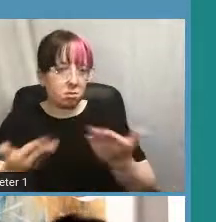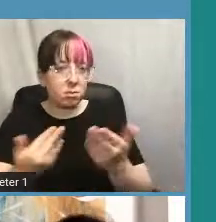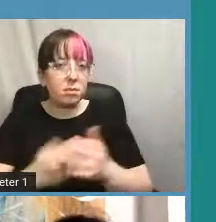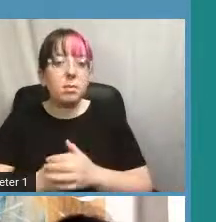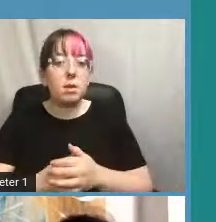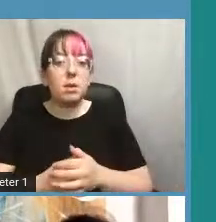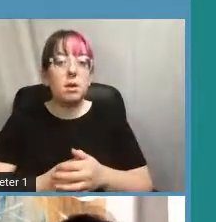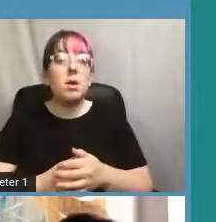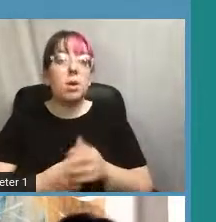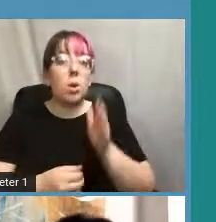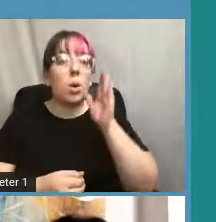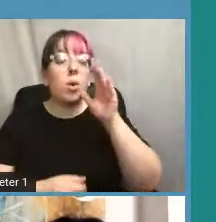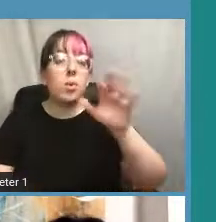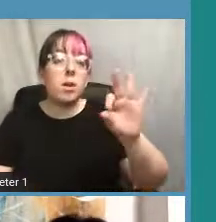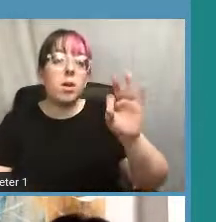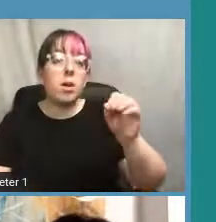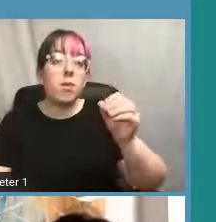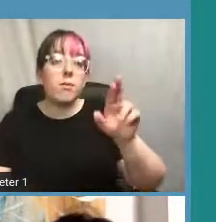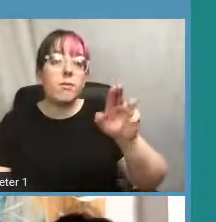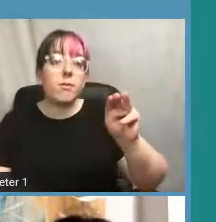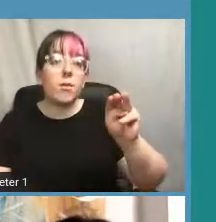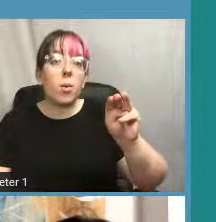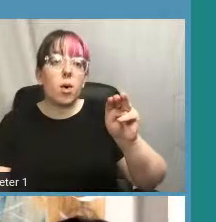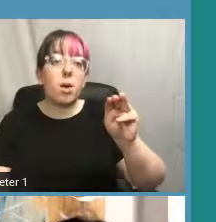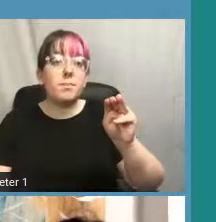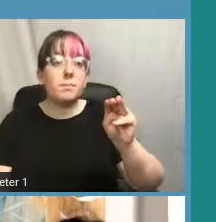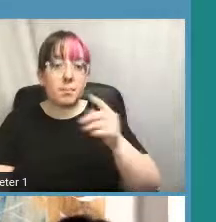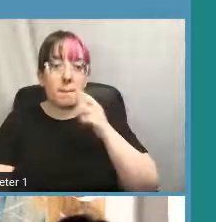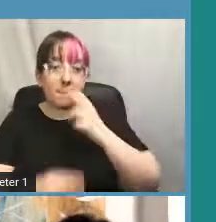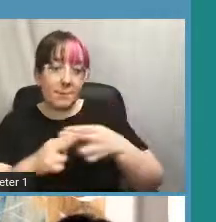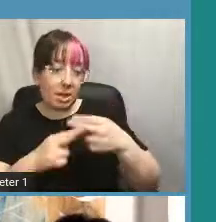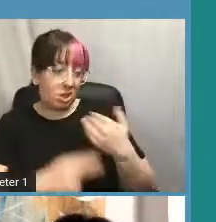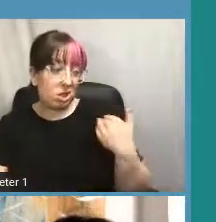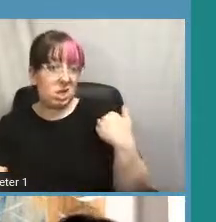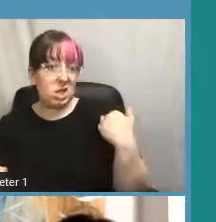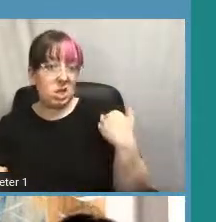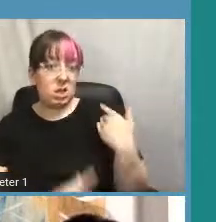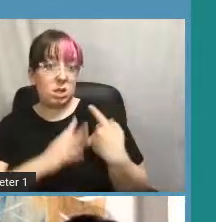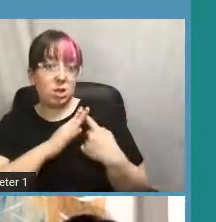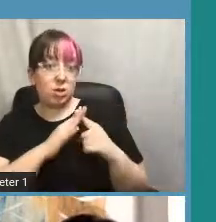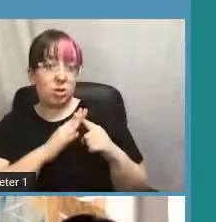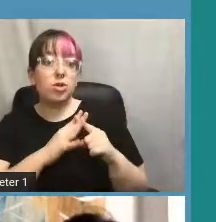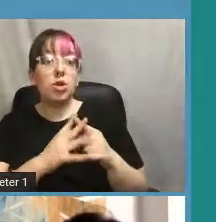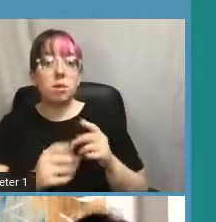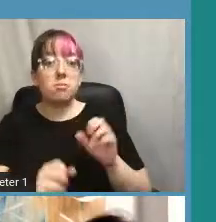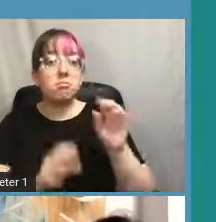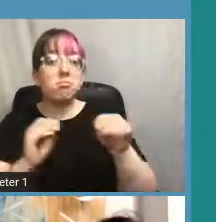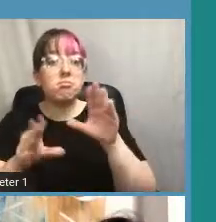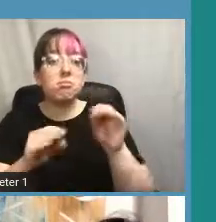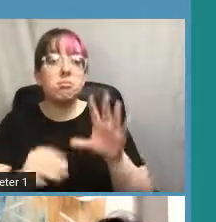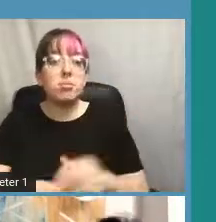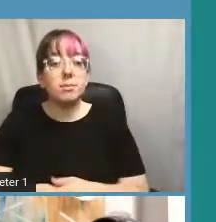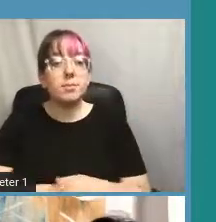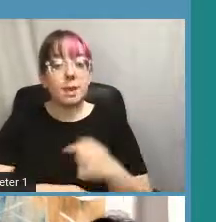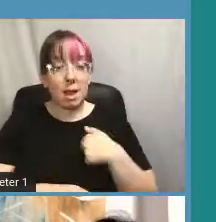the forums like that were mentioned in the beginning. So I can help, if you have any questions beyond today, I can answer